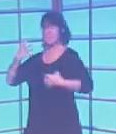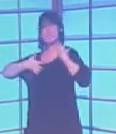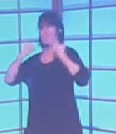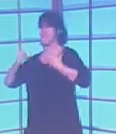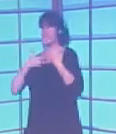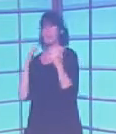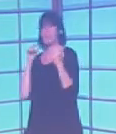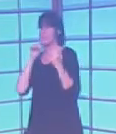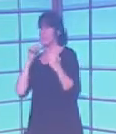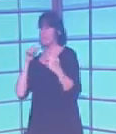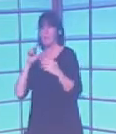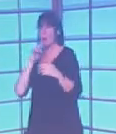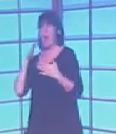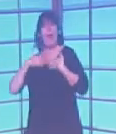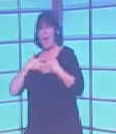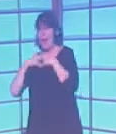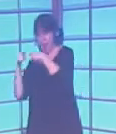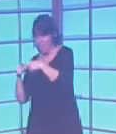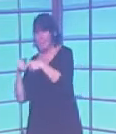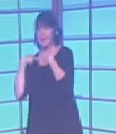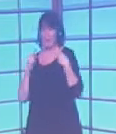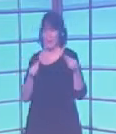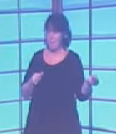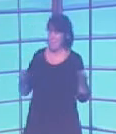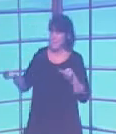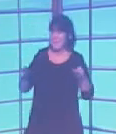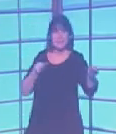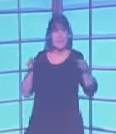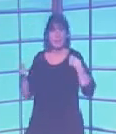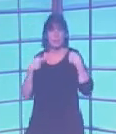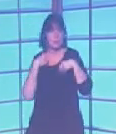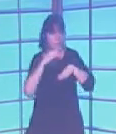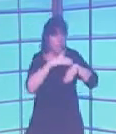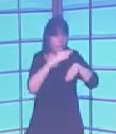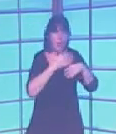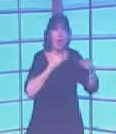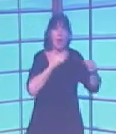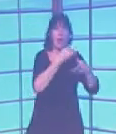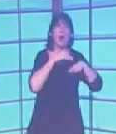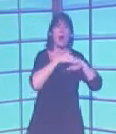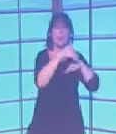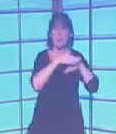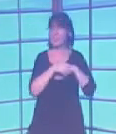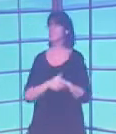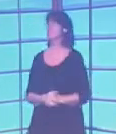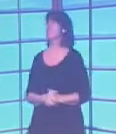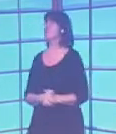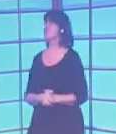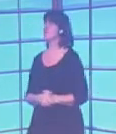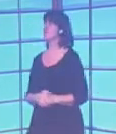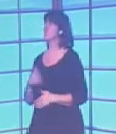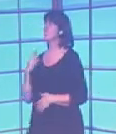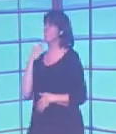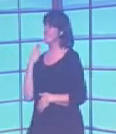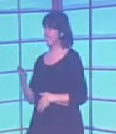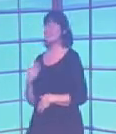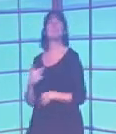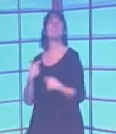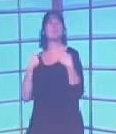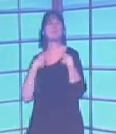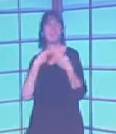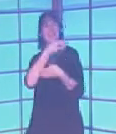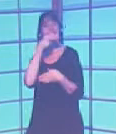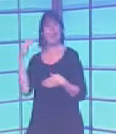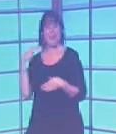threat, or is it just that basic total sense? Thank you, Steph. Thanks, Joyce. Good morning, ladies and gentlemen. My name is Stephanie Gadd, and I'm the